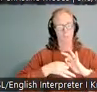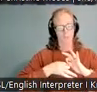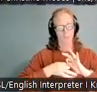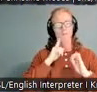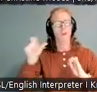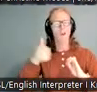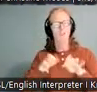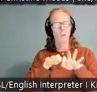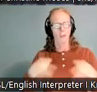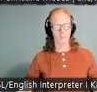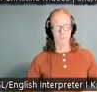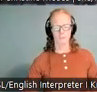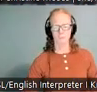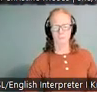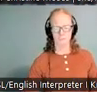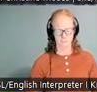other languages.